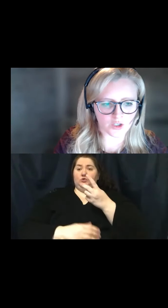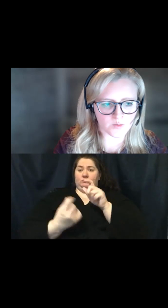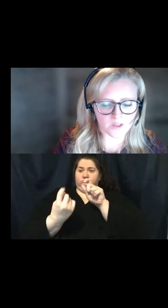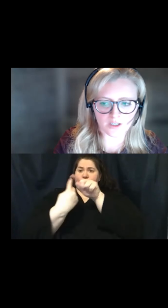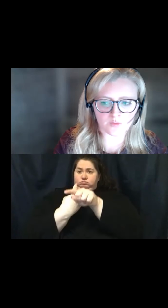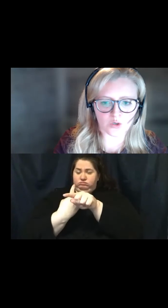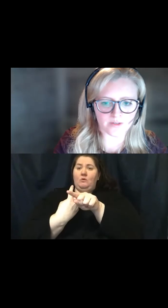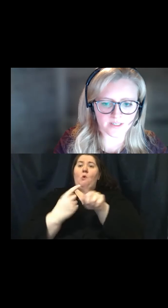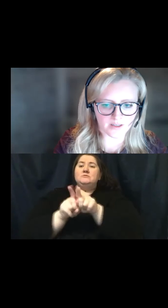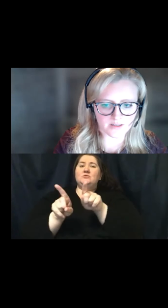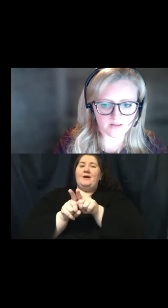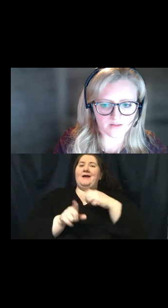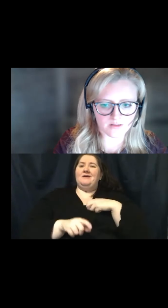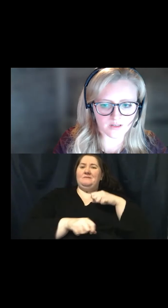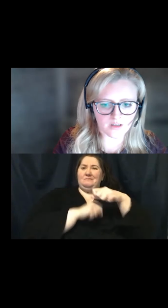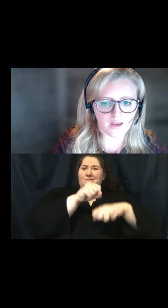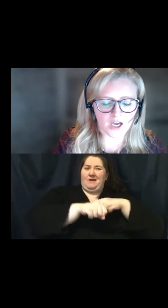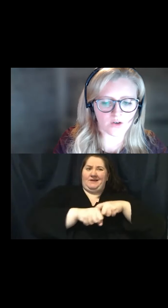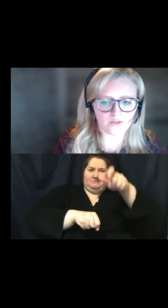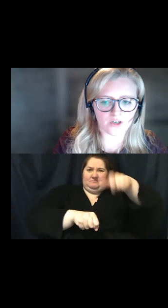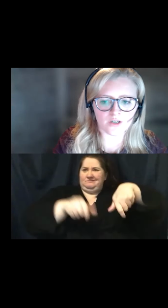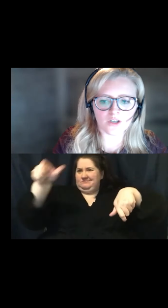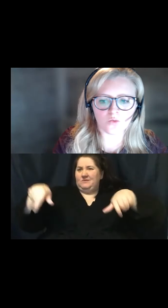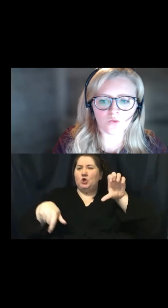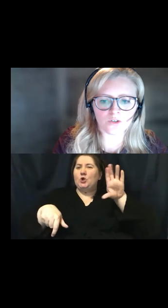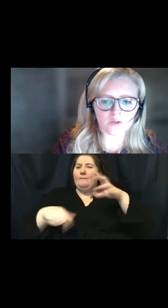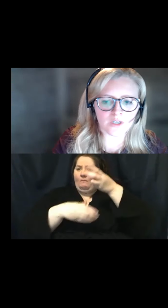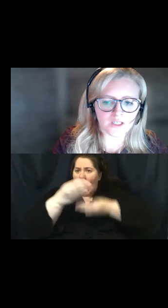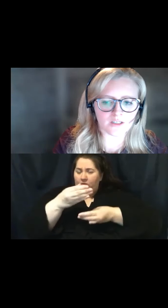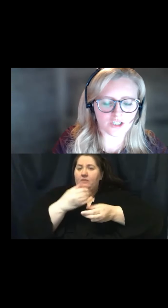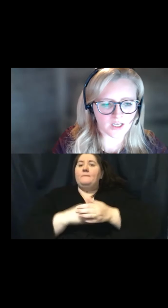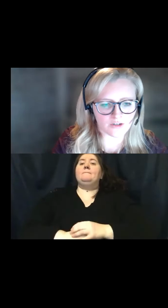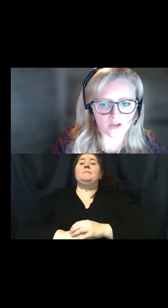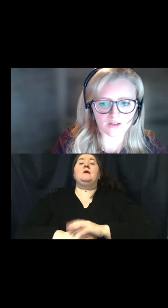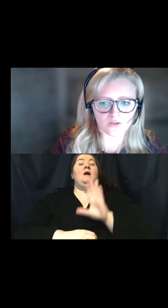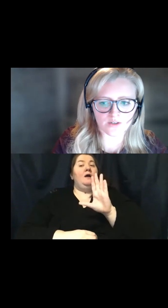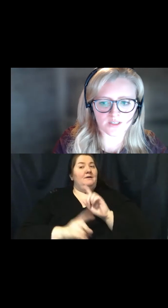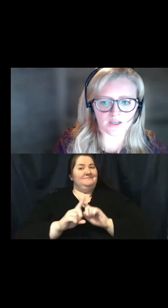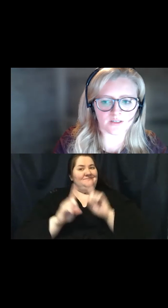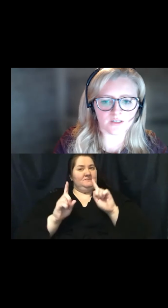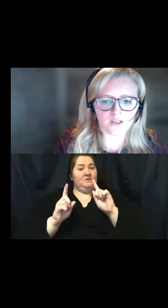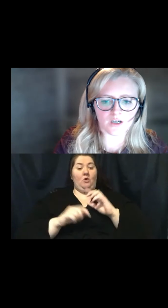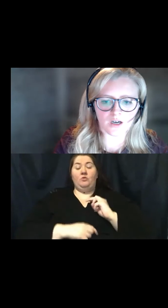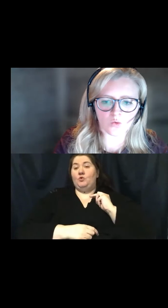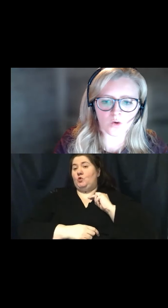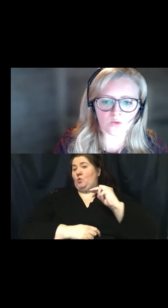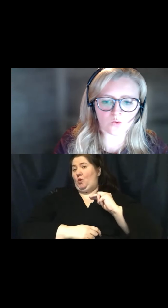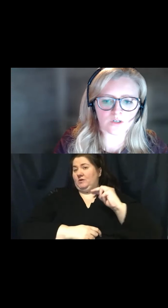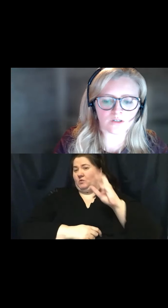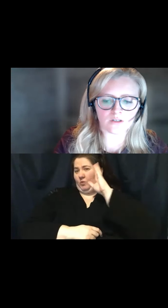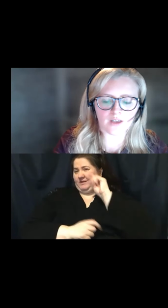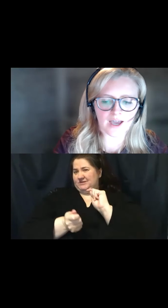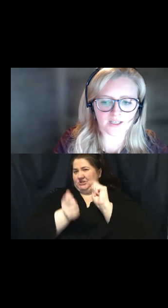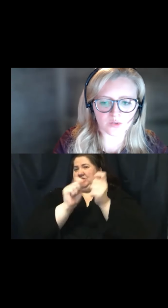and curbs on both sides. However, we will be making a change on the north side where